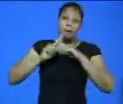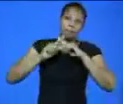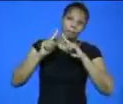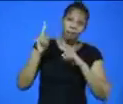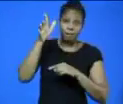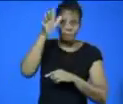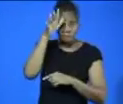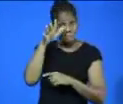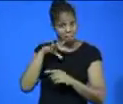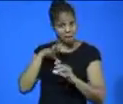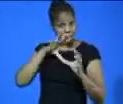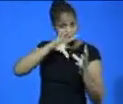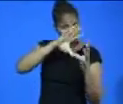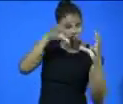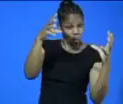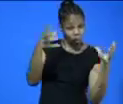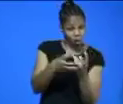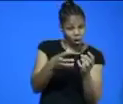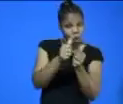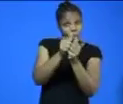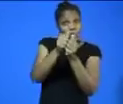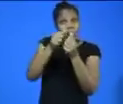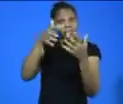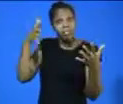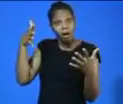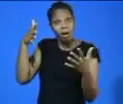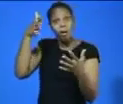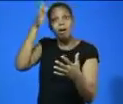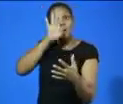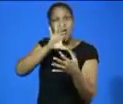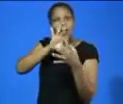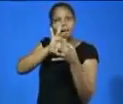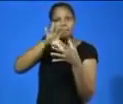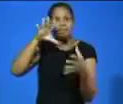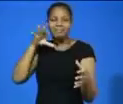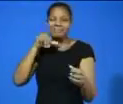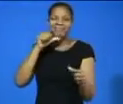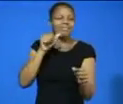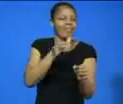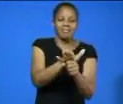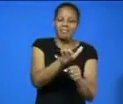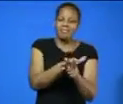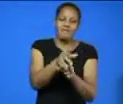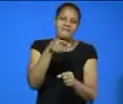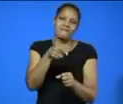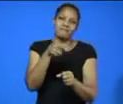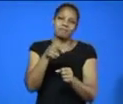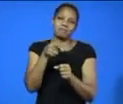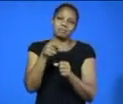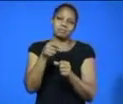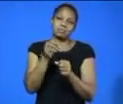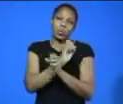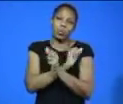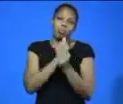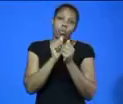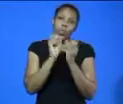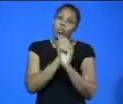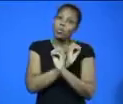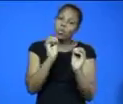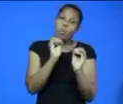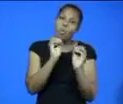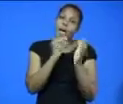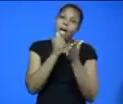man without God is insufficient, helpless,